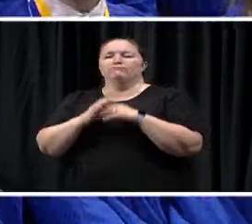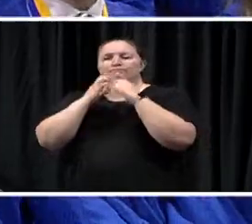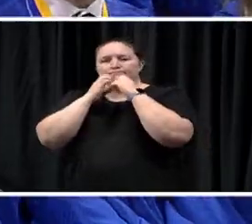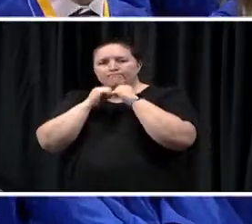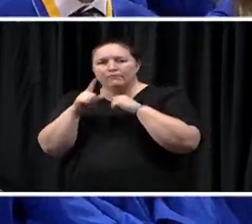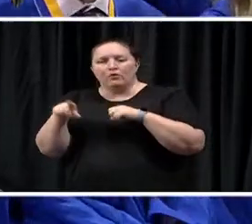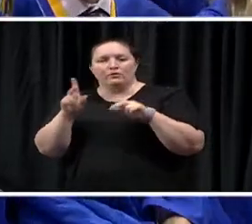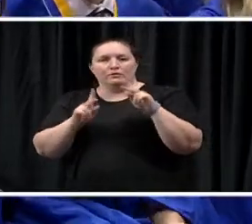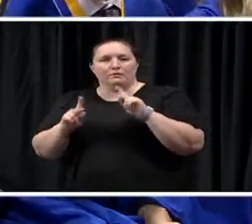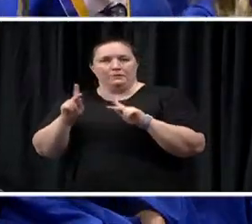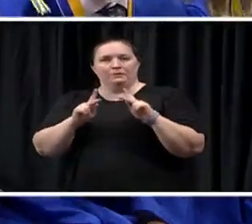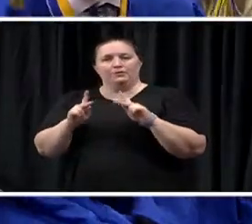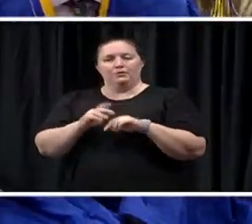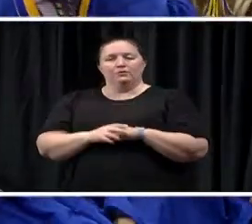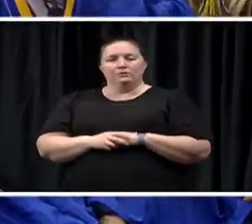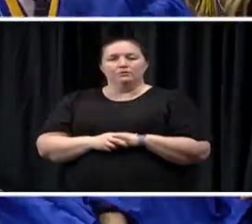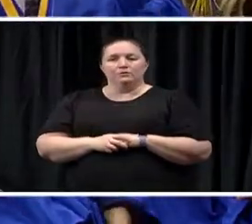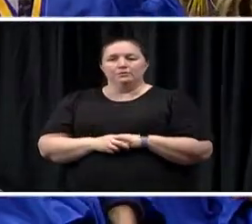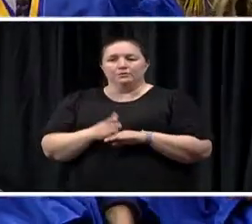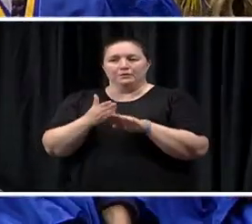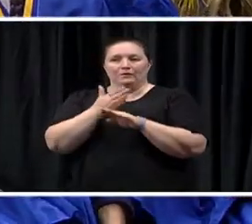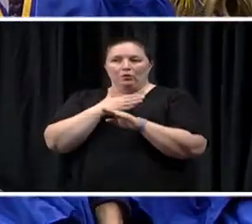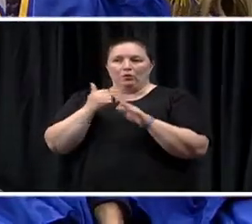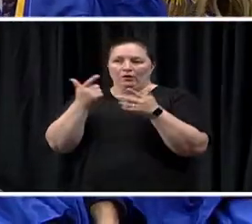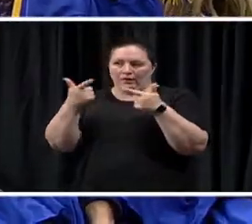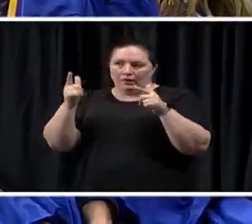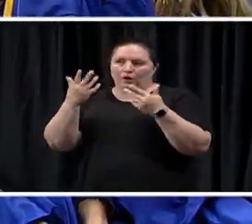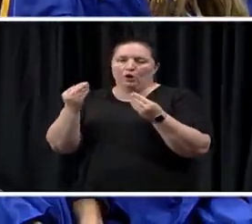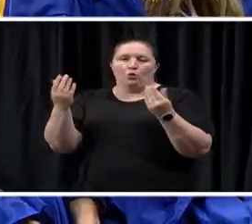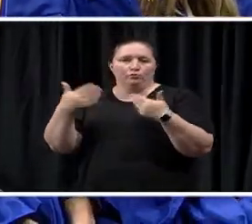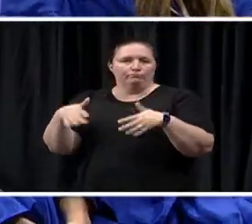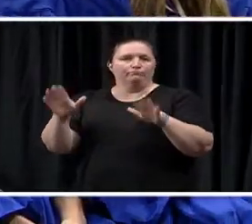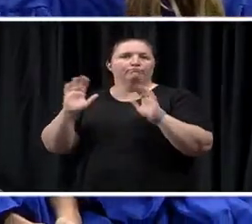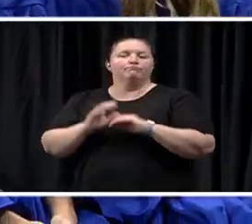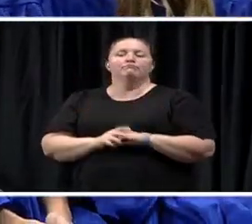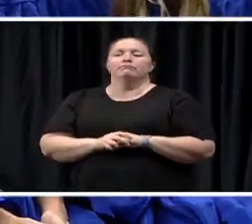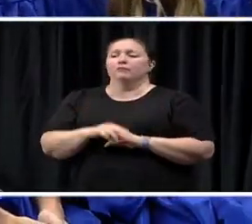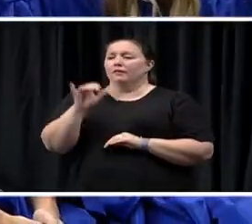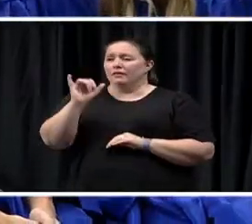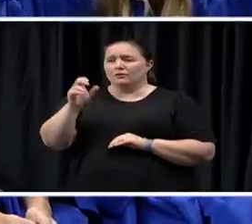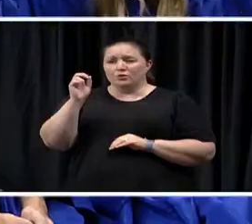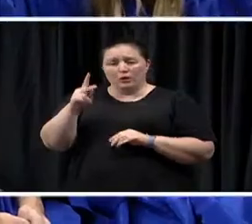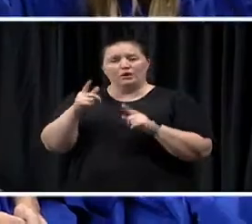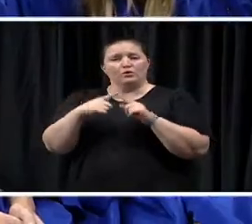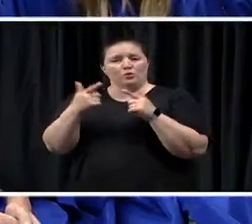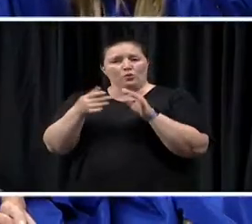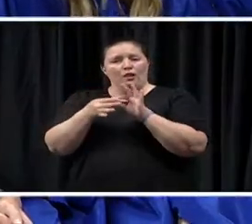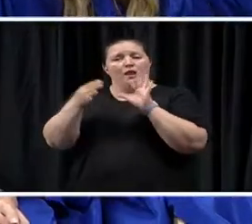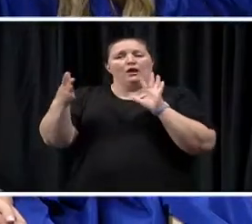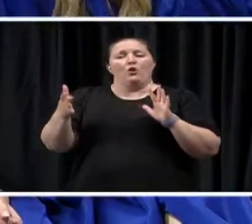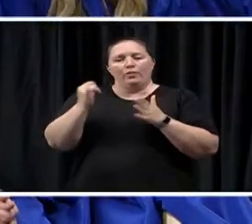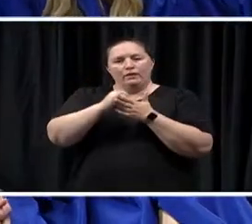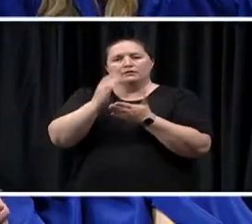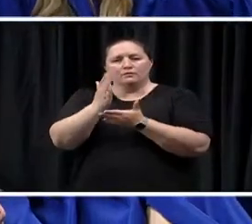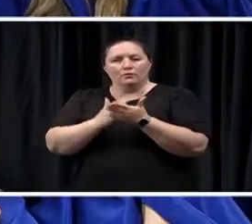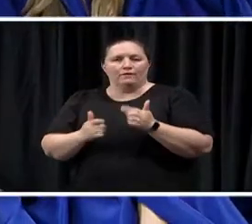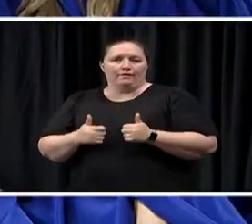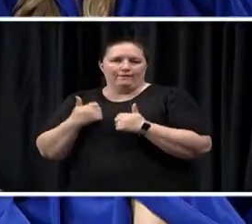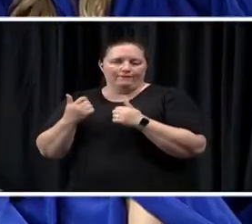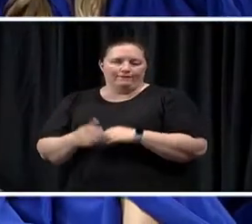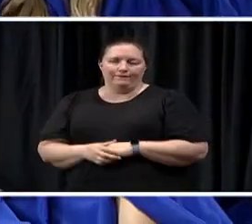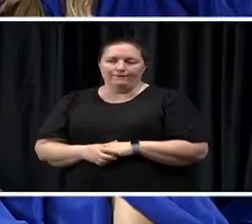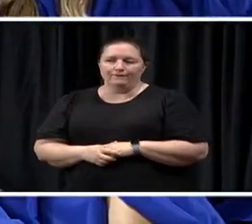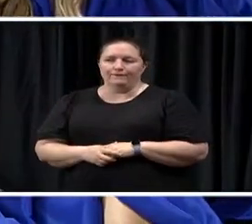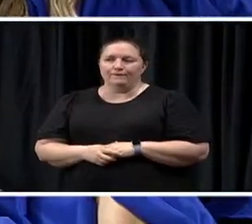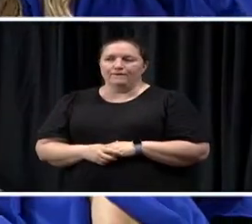bit longer for a brief moment before we let them go. And it is okay to let them go. That's just part of it.